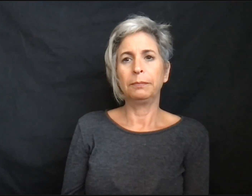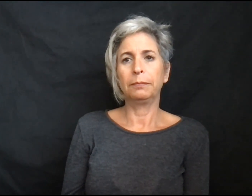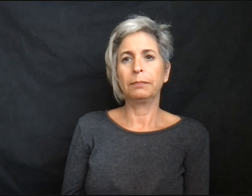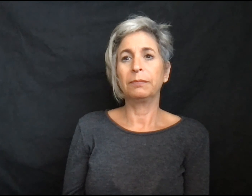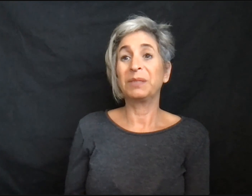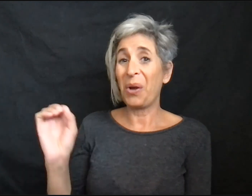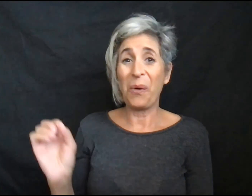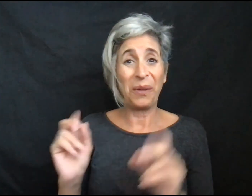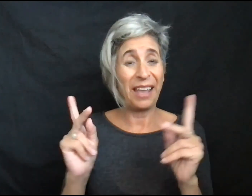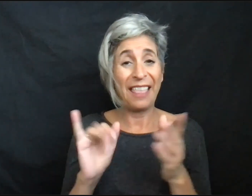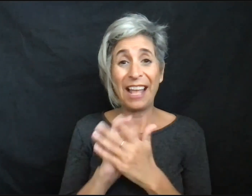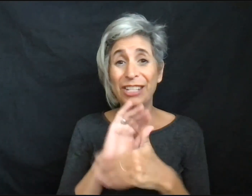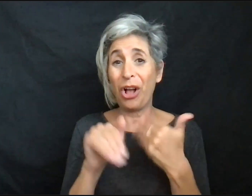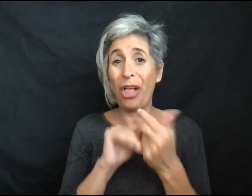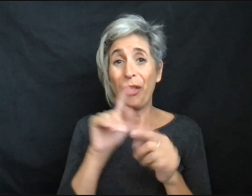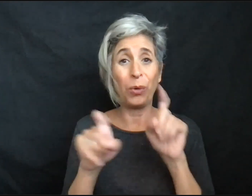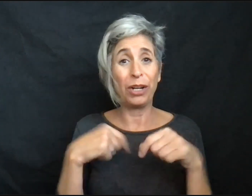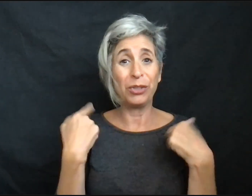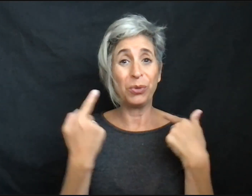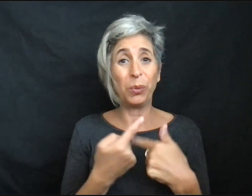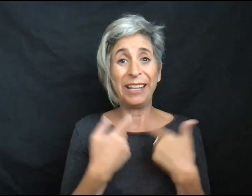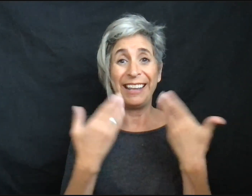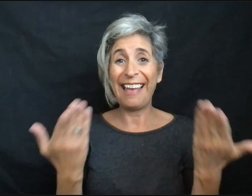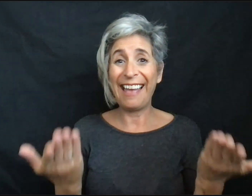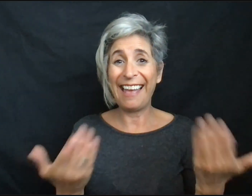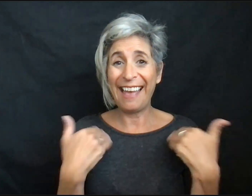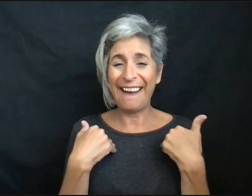Okay, that's all the questions we have.